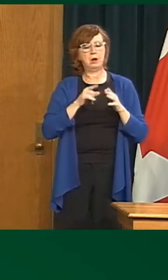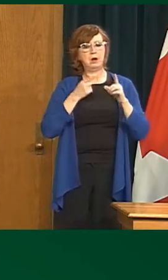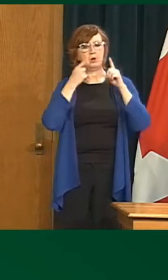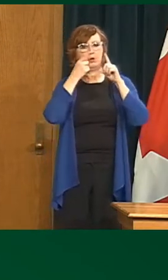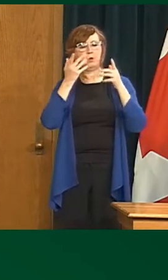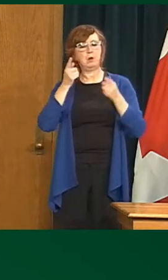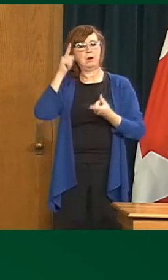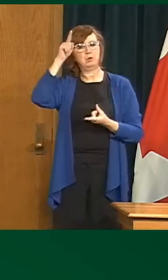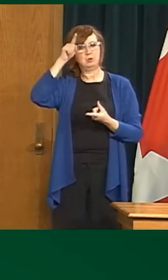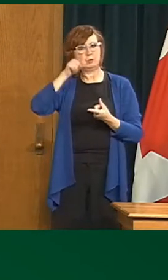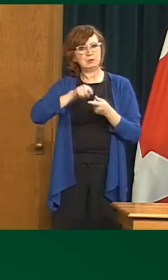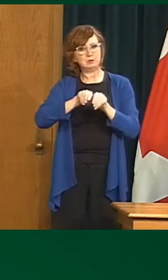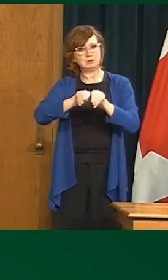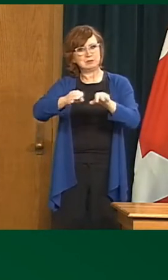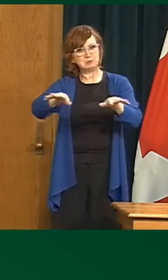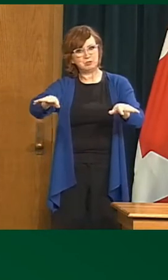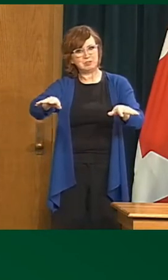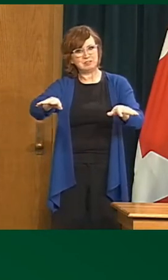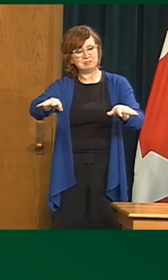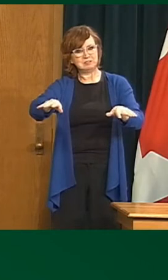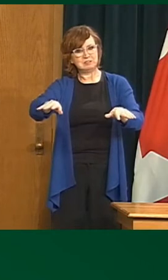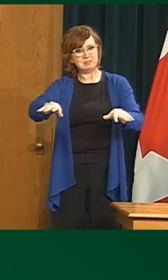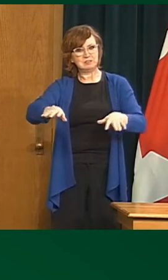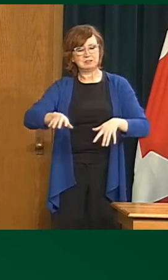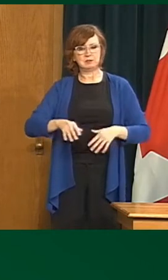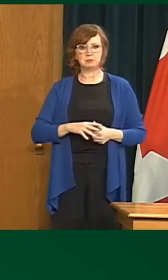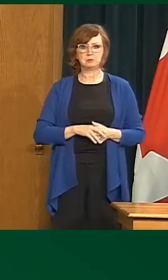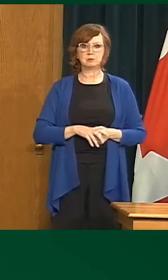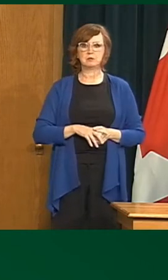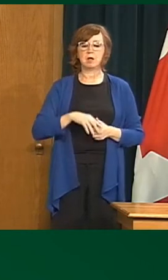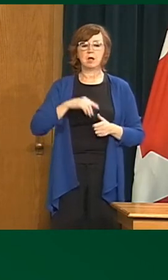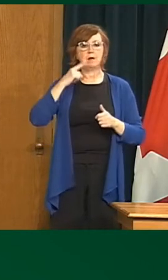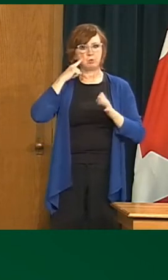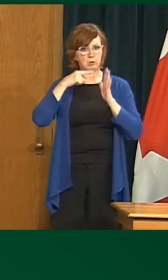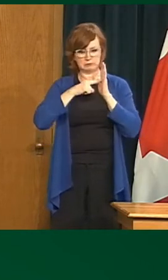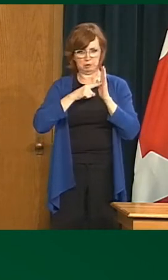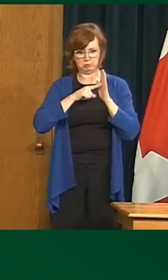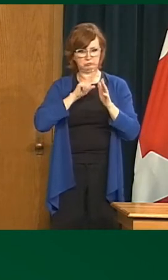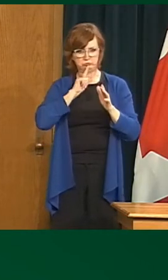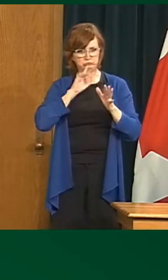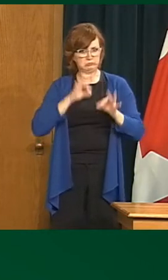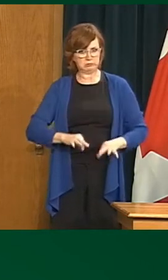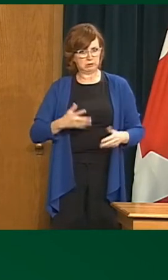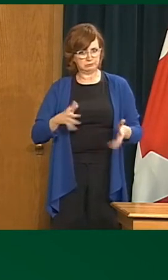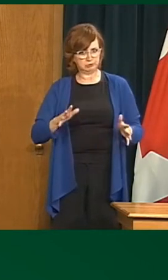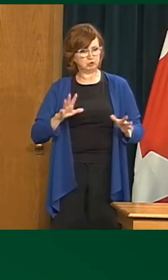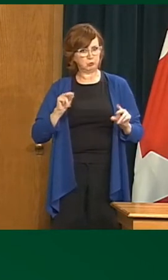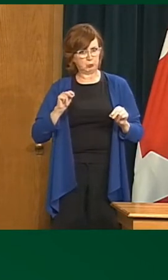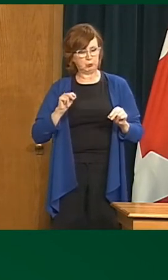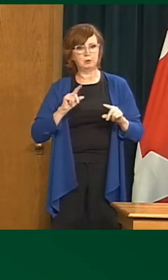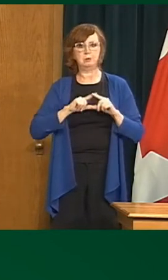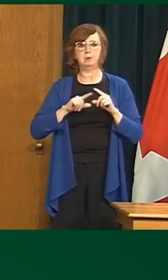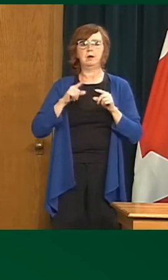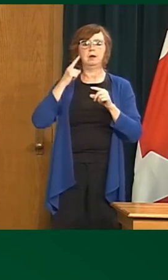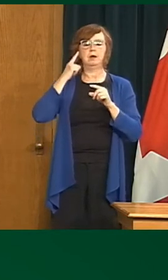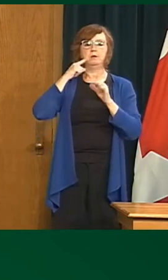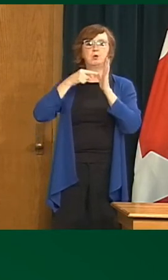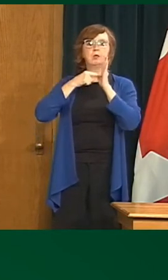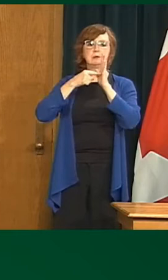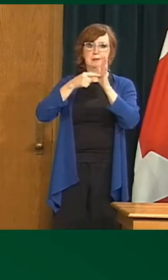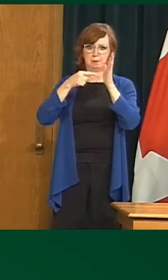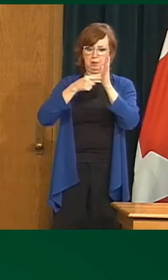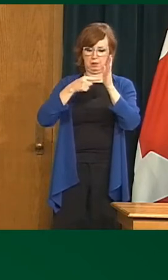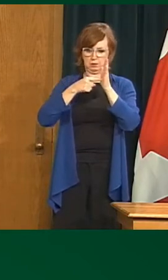facility-wide breakout or a community-wide breakout. So there's, places, for example, where in that are healthcare related,